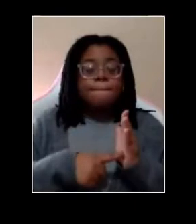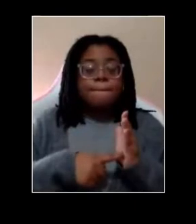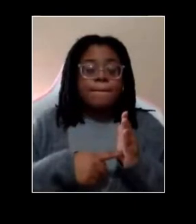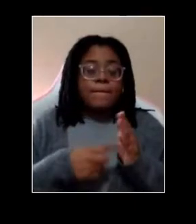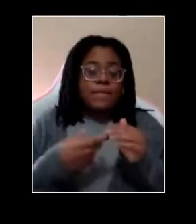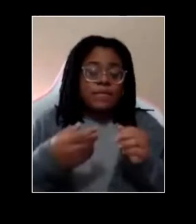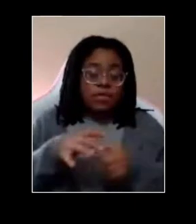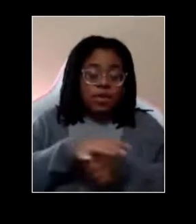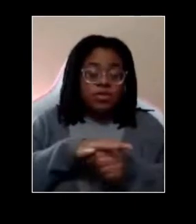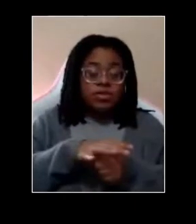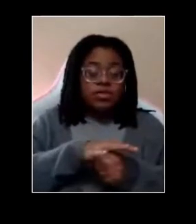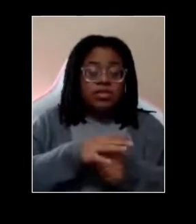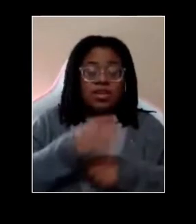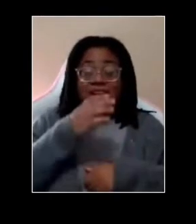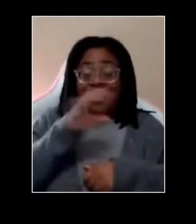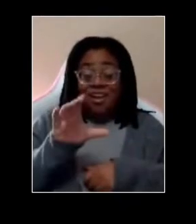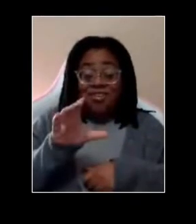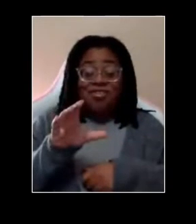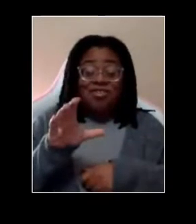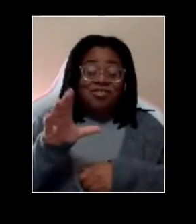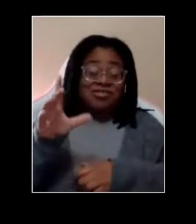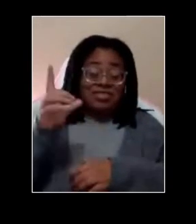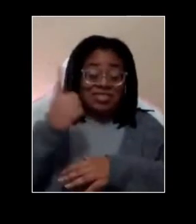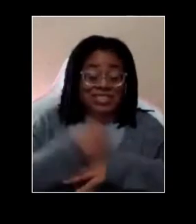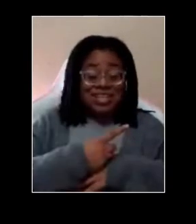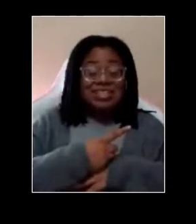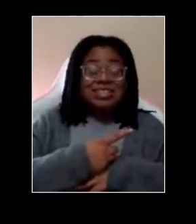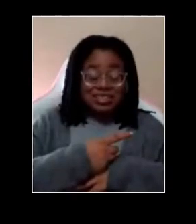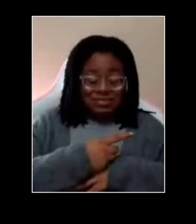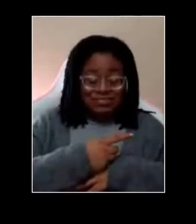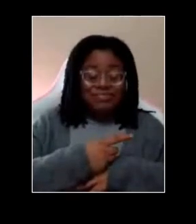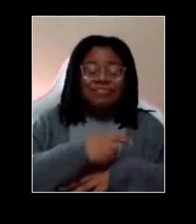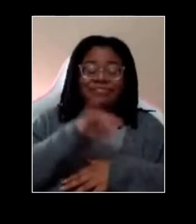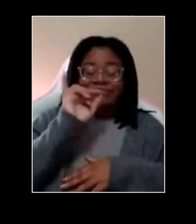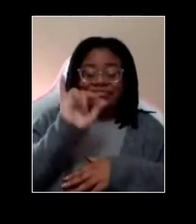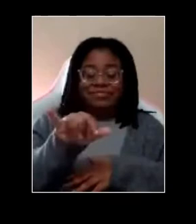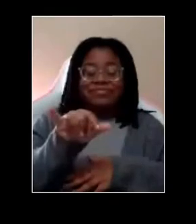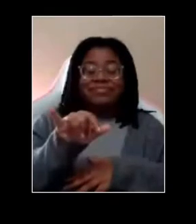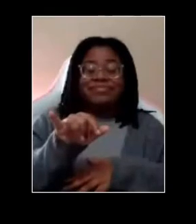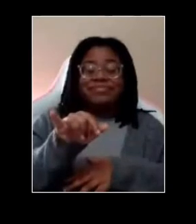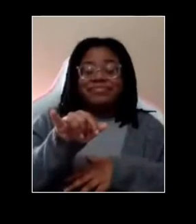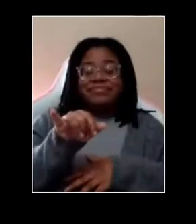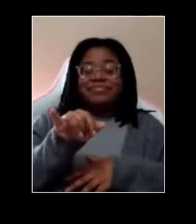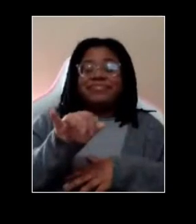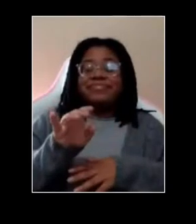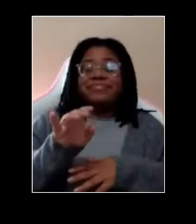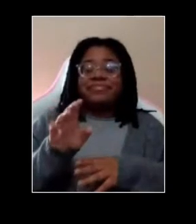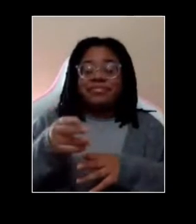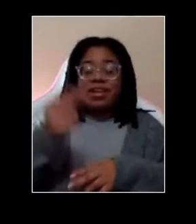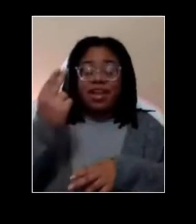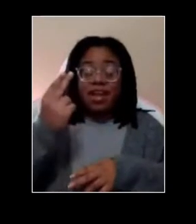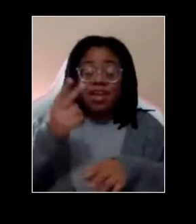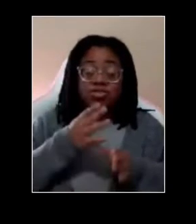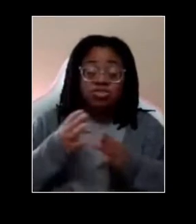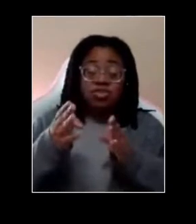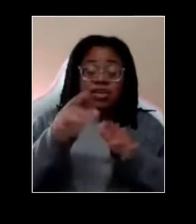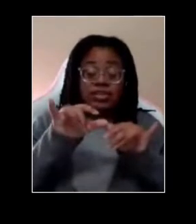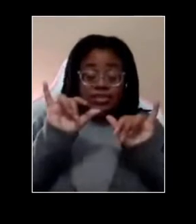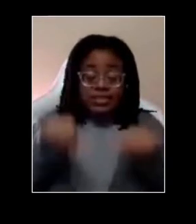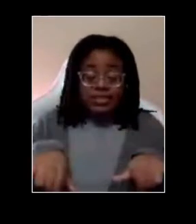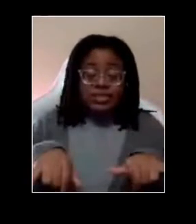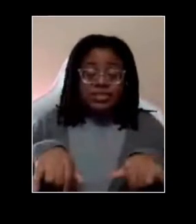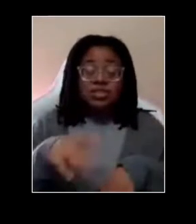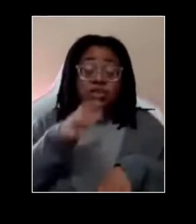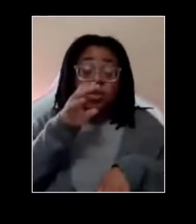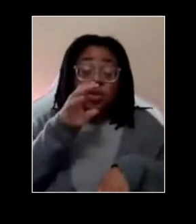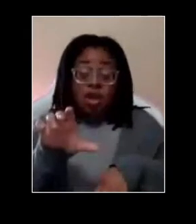locations of people on hotter than average days. That's a high alpine trail system. So that on hotter than